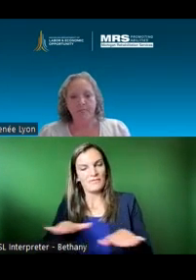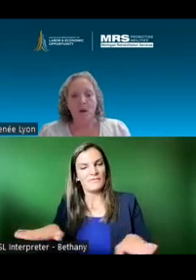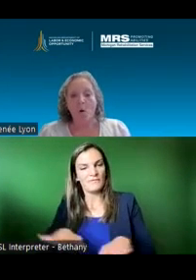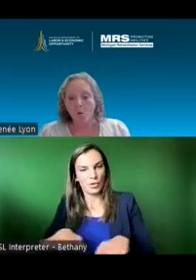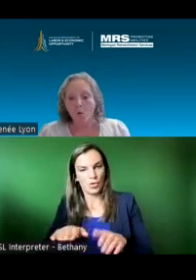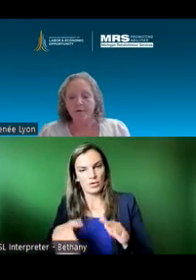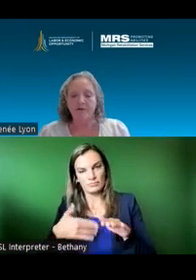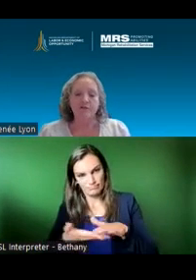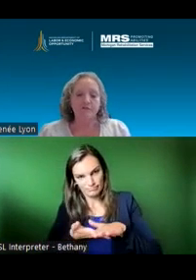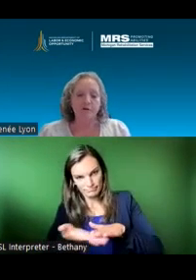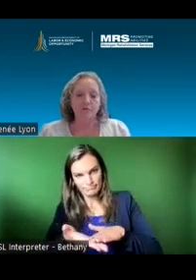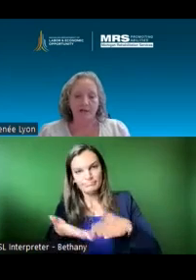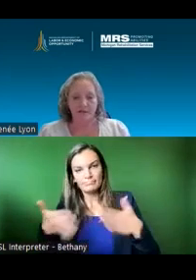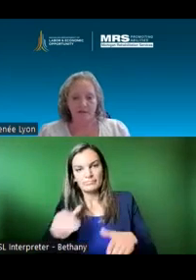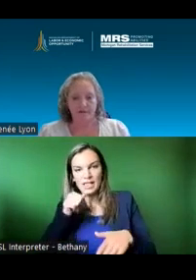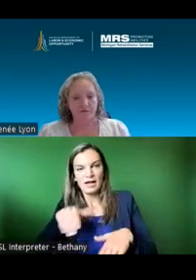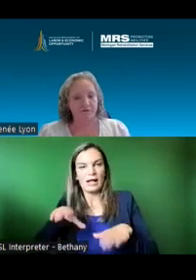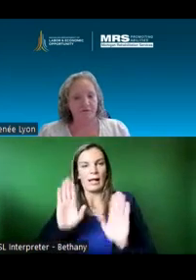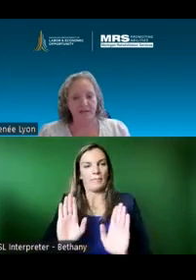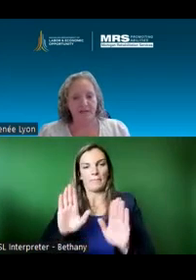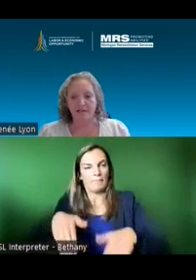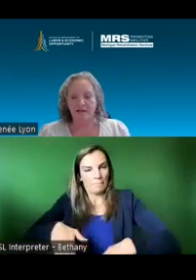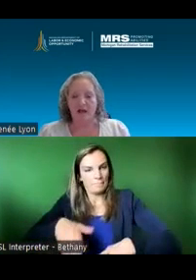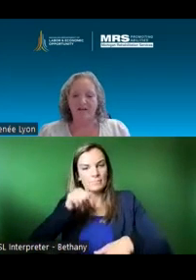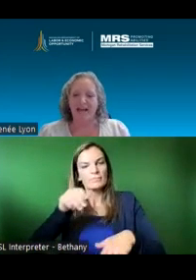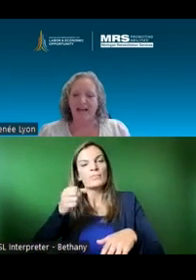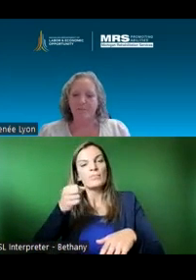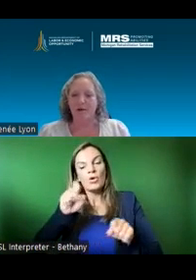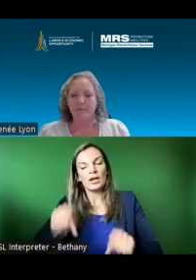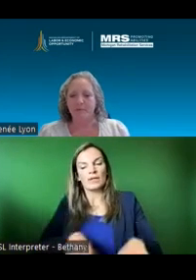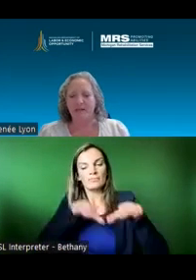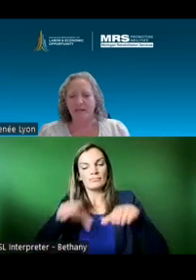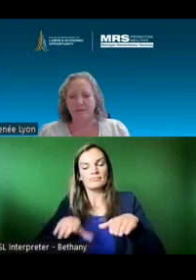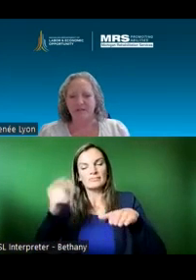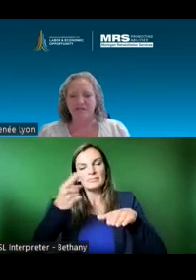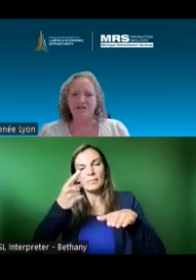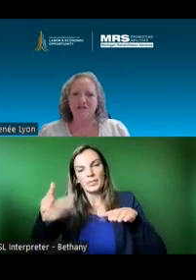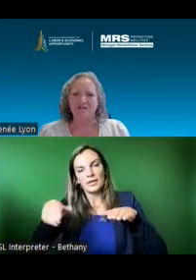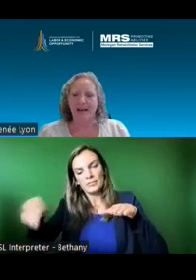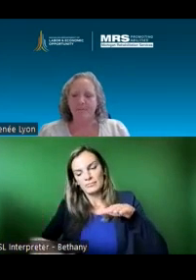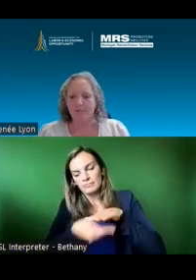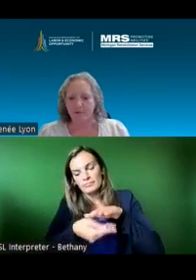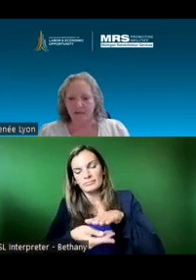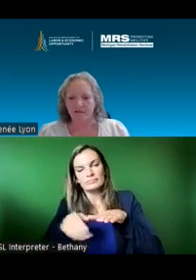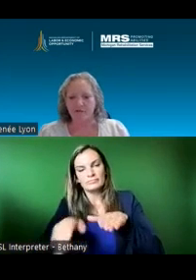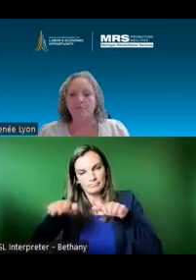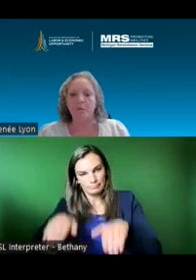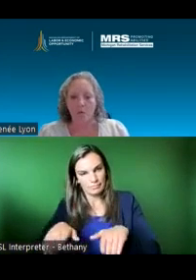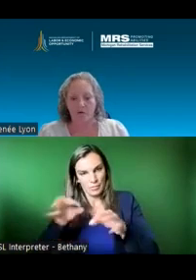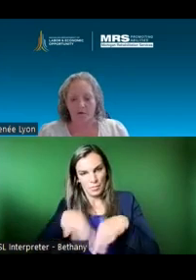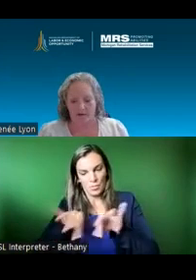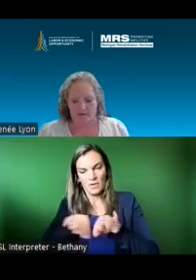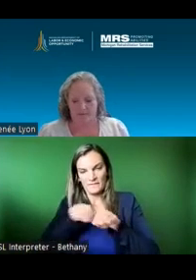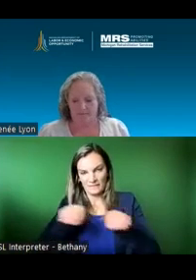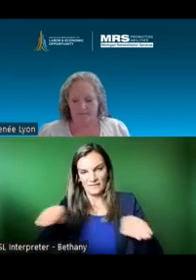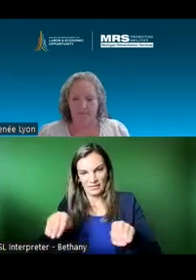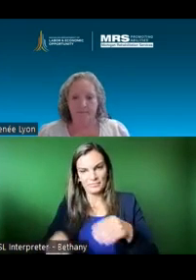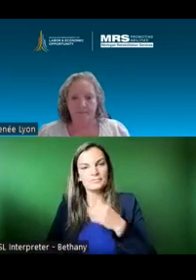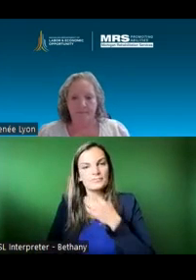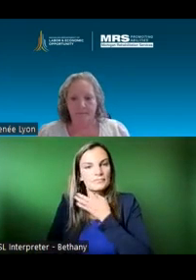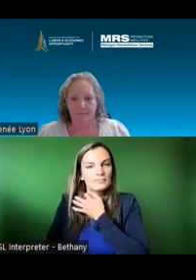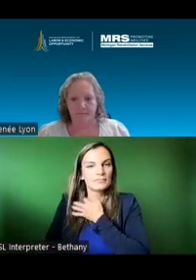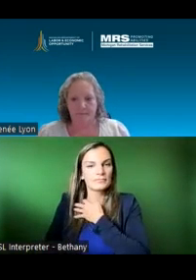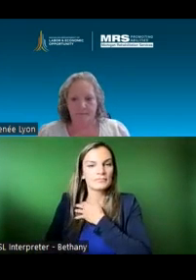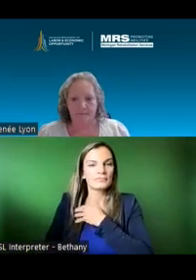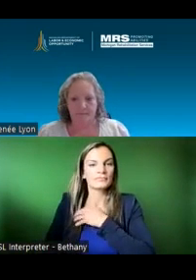floor, or use a footrest if your feet are not properly positioned, not properly supported.